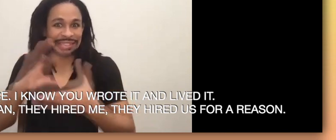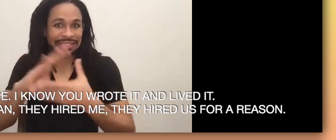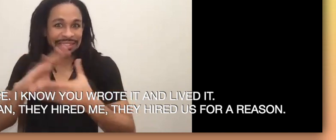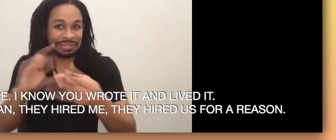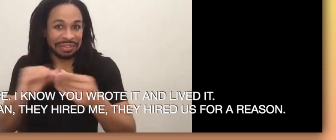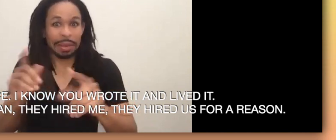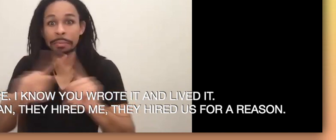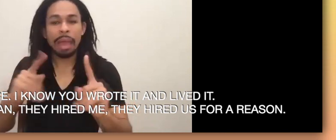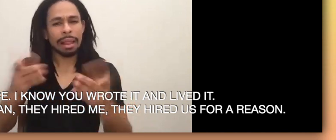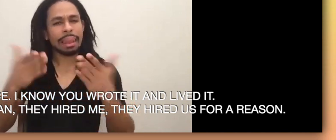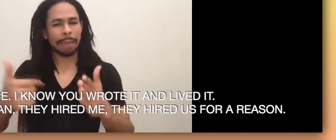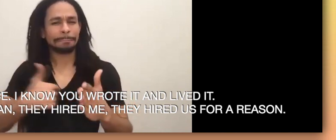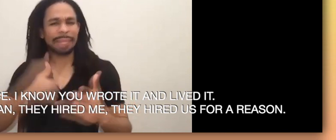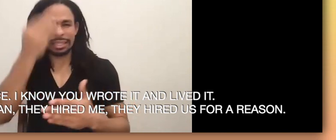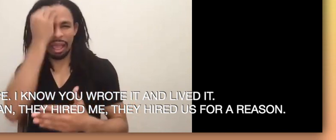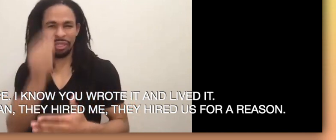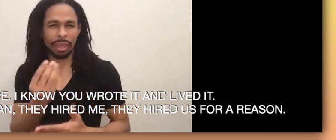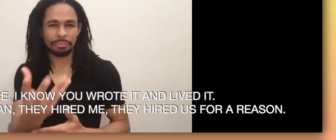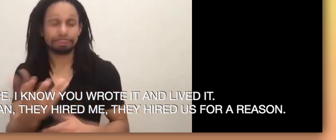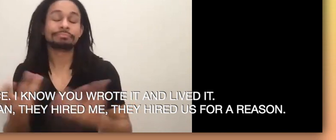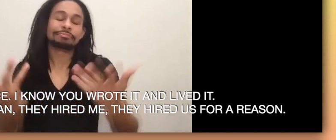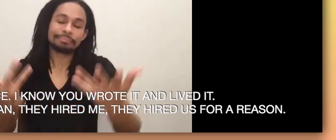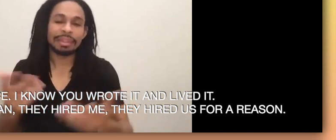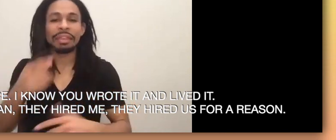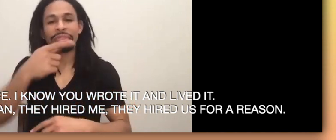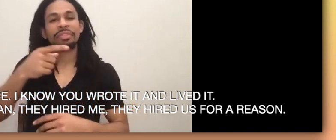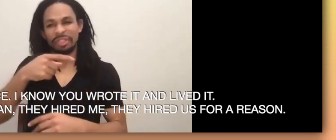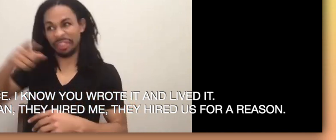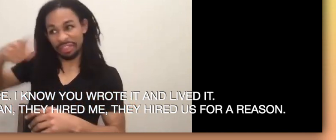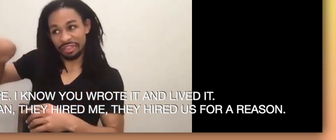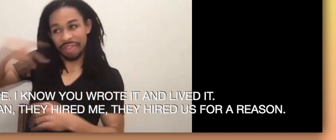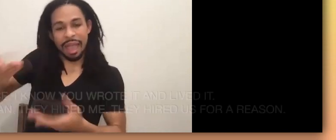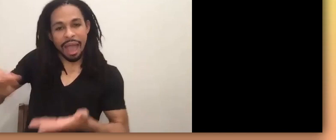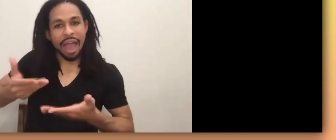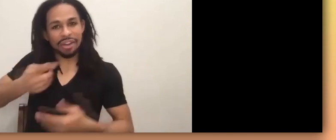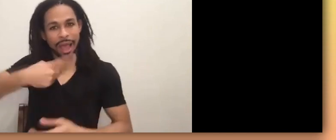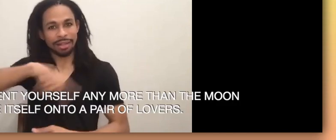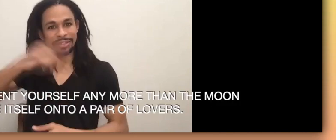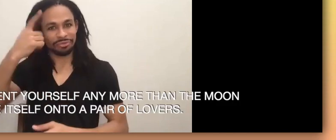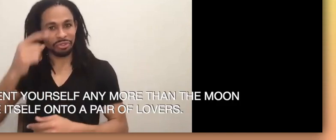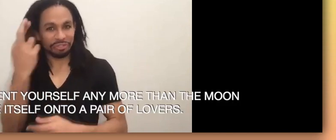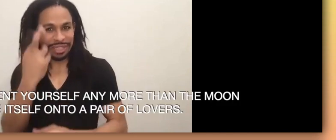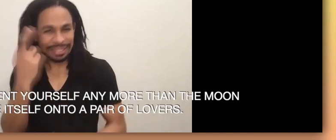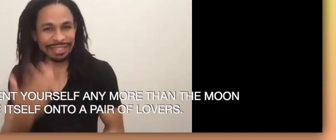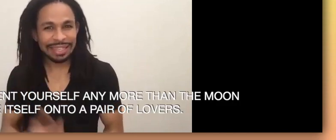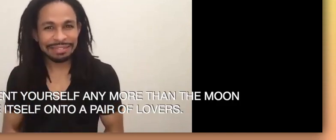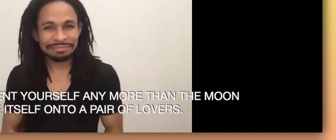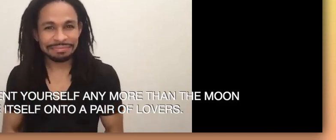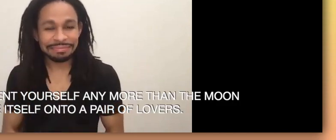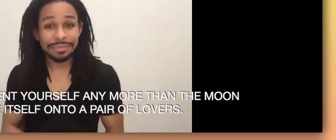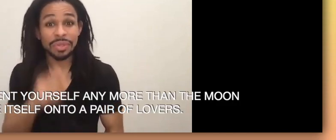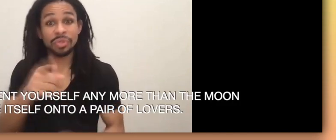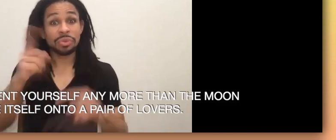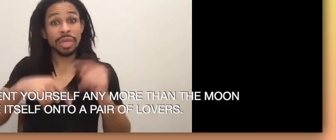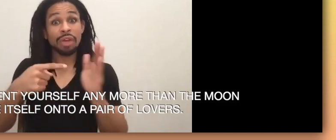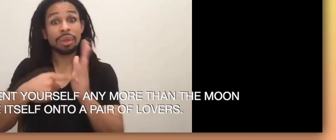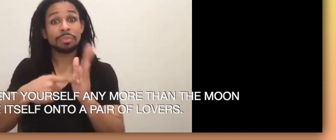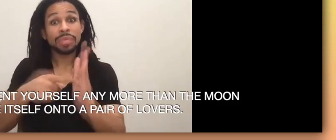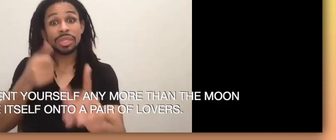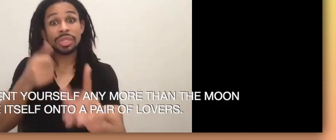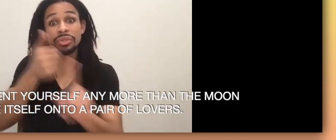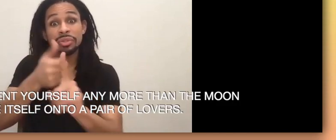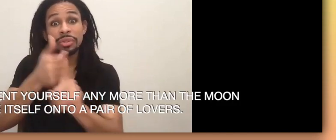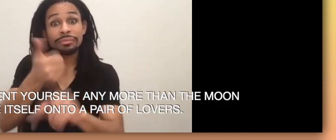them. I mean, they hired me. They hired us for a reason. You can't represent yourself